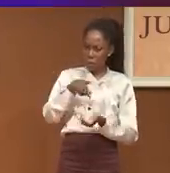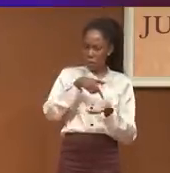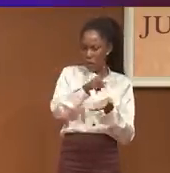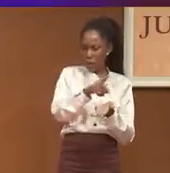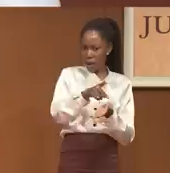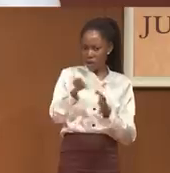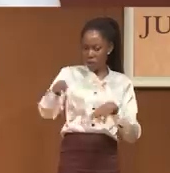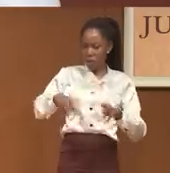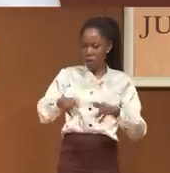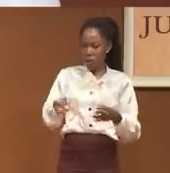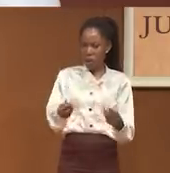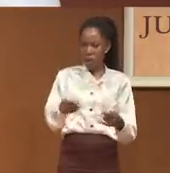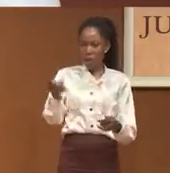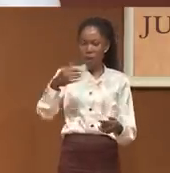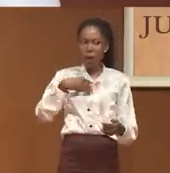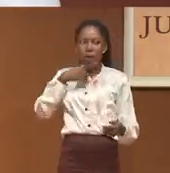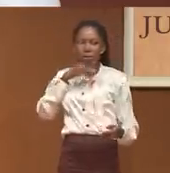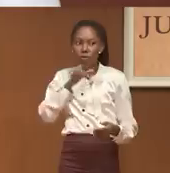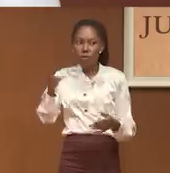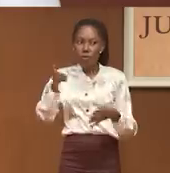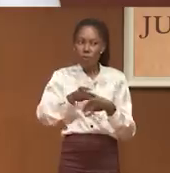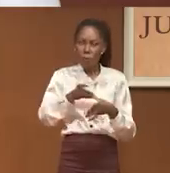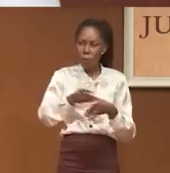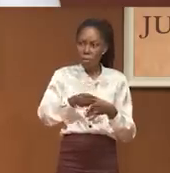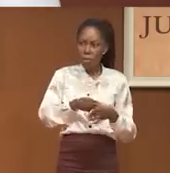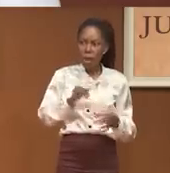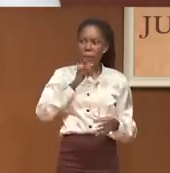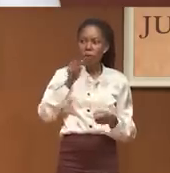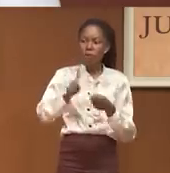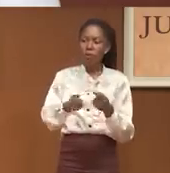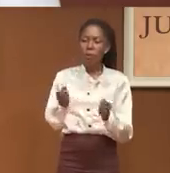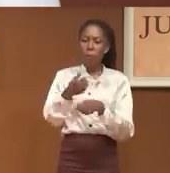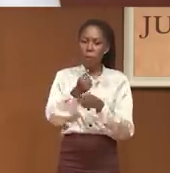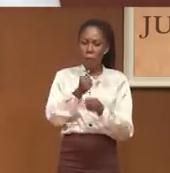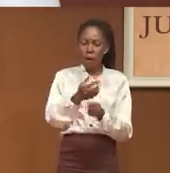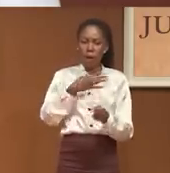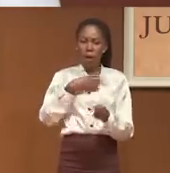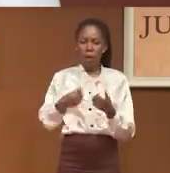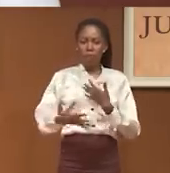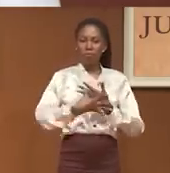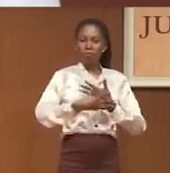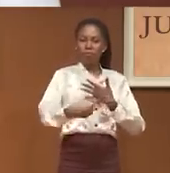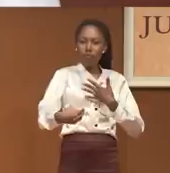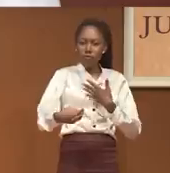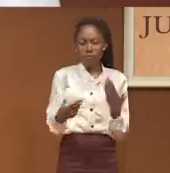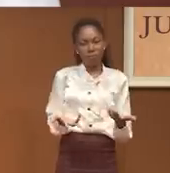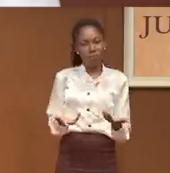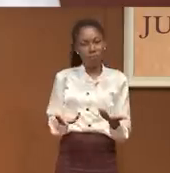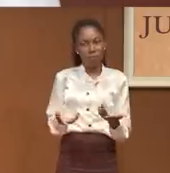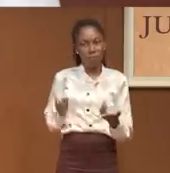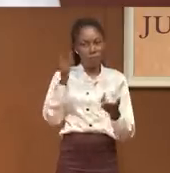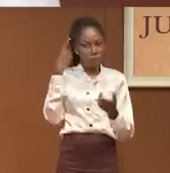original documents with you. The appropriate thing to do is to make photocopies to give out for them to go and conduct